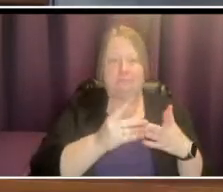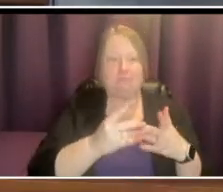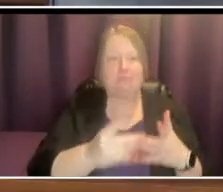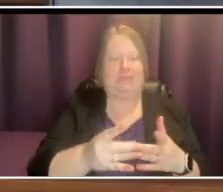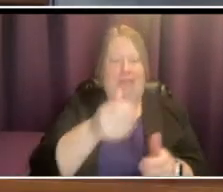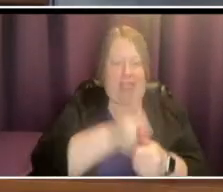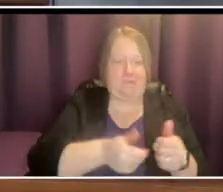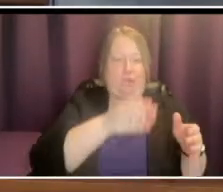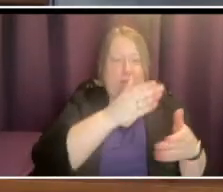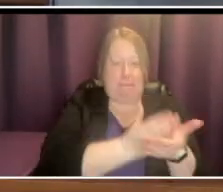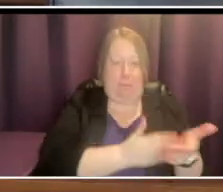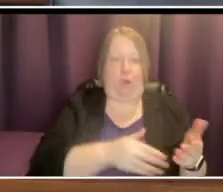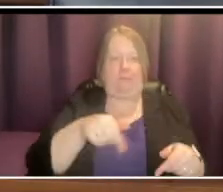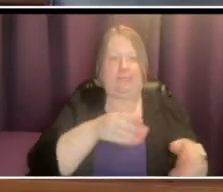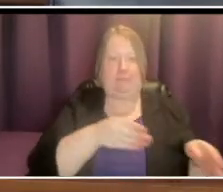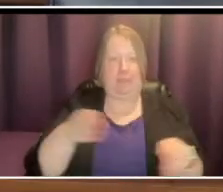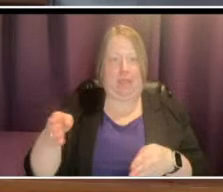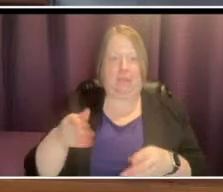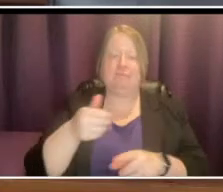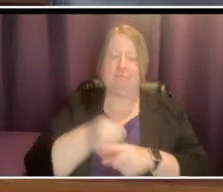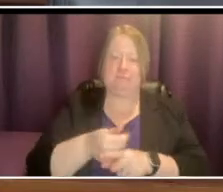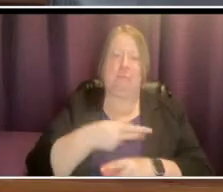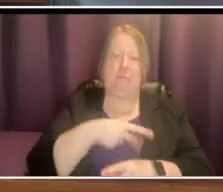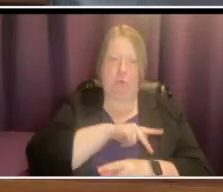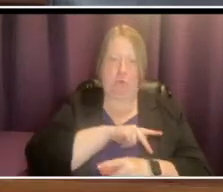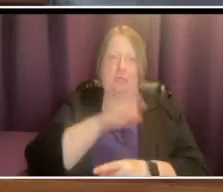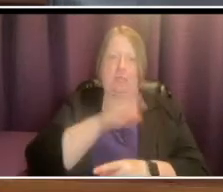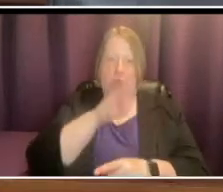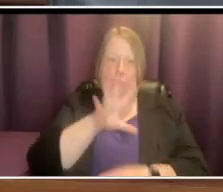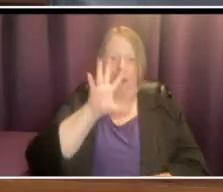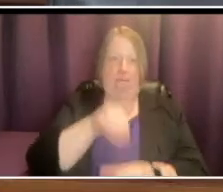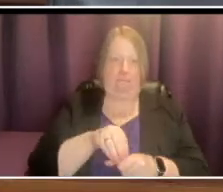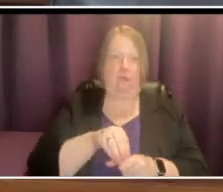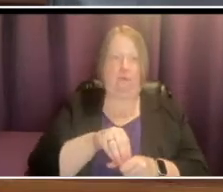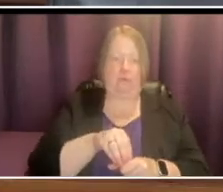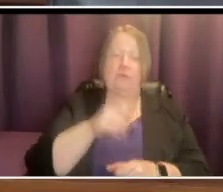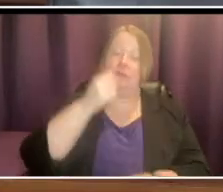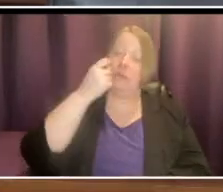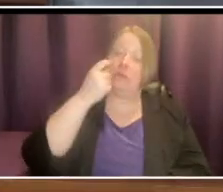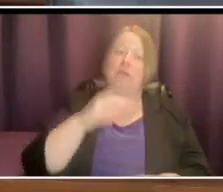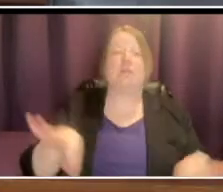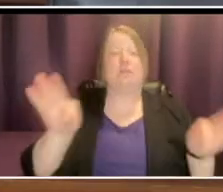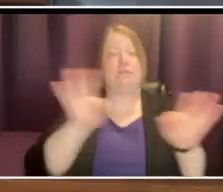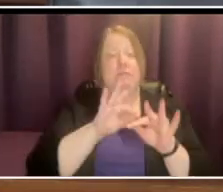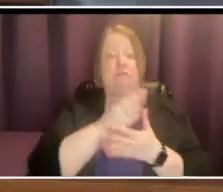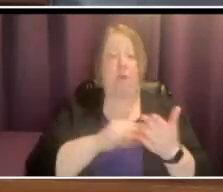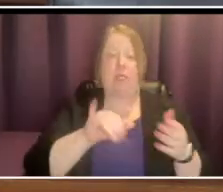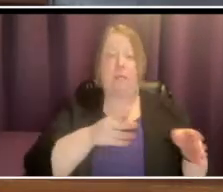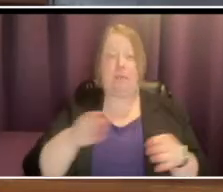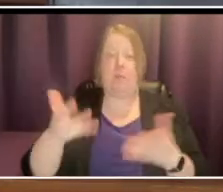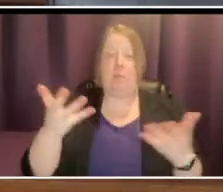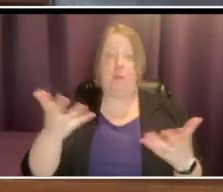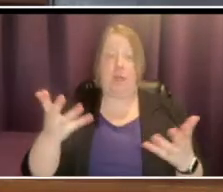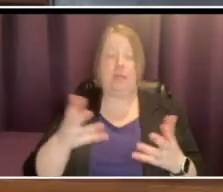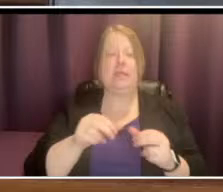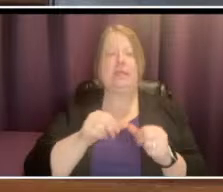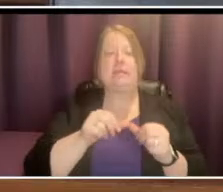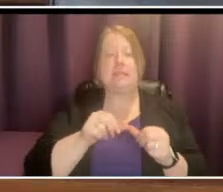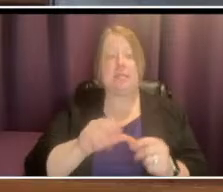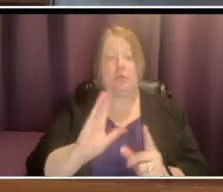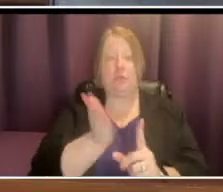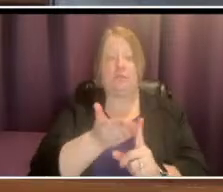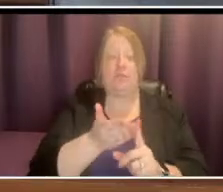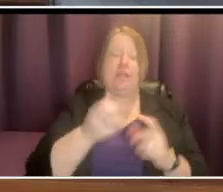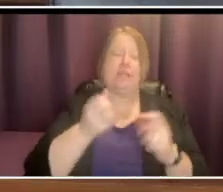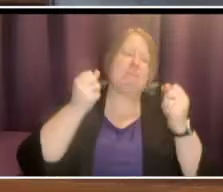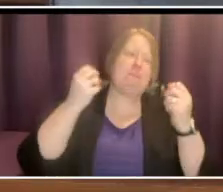personally and directly involved. Of course, a key element of the plan was continuing to convince tens of millions of